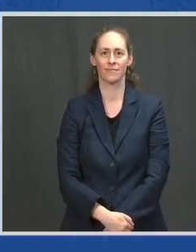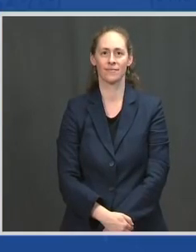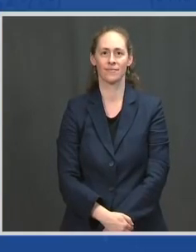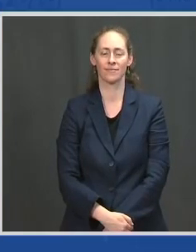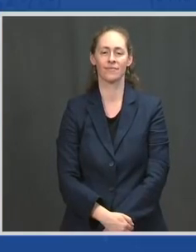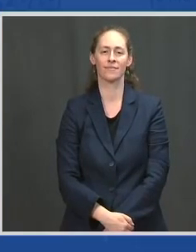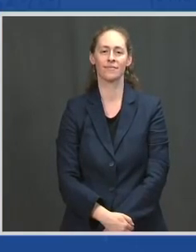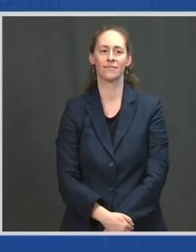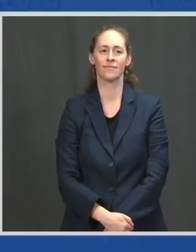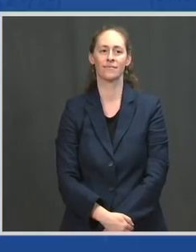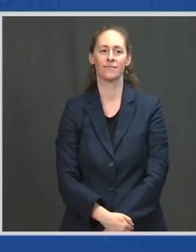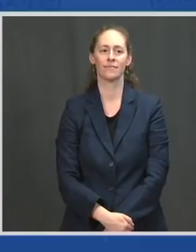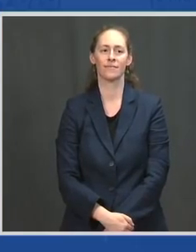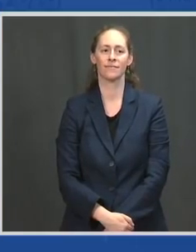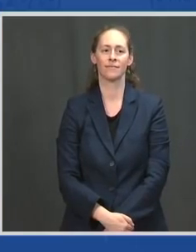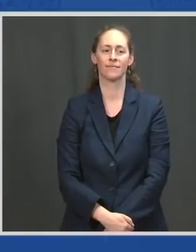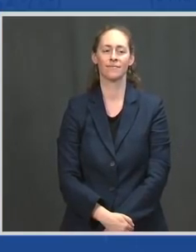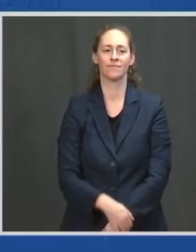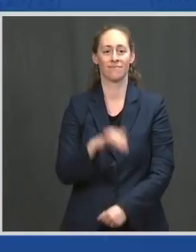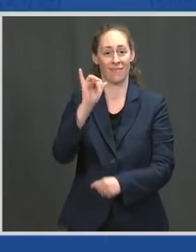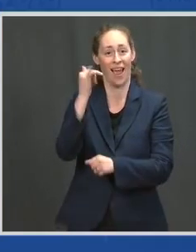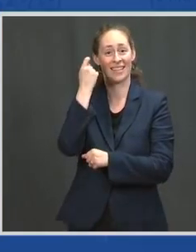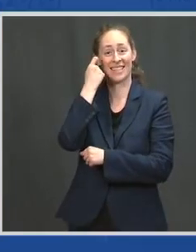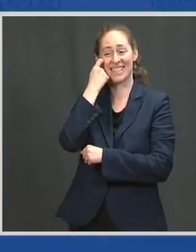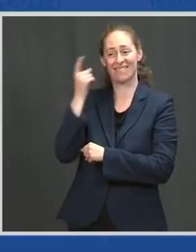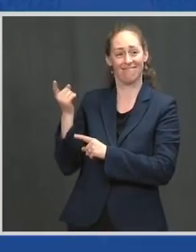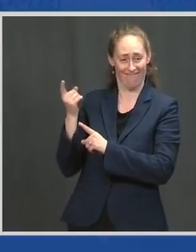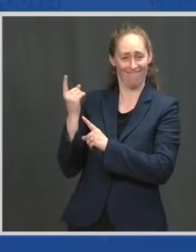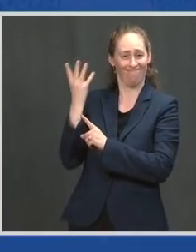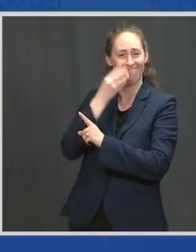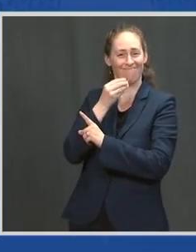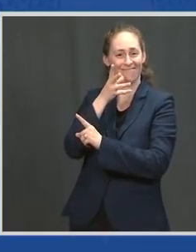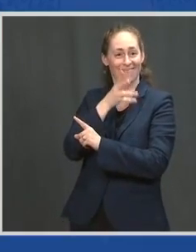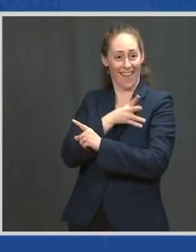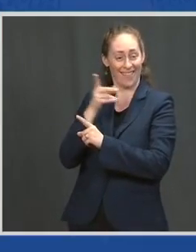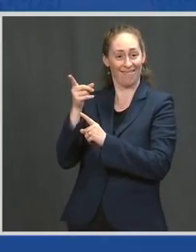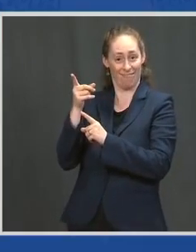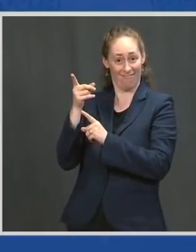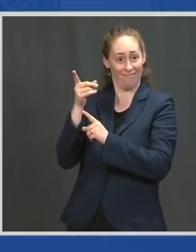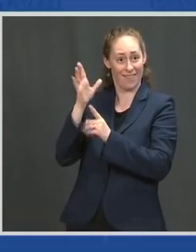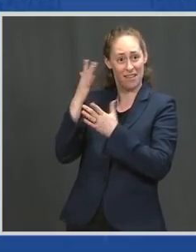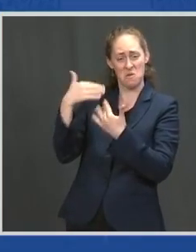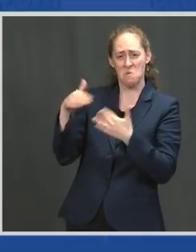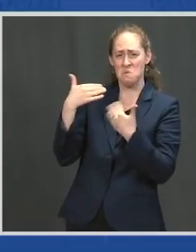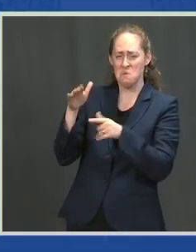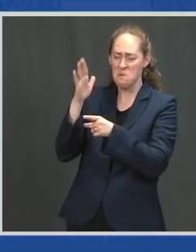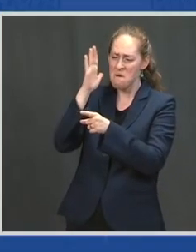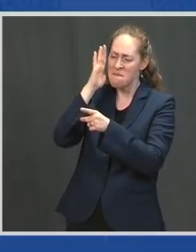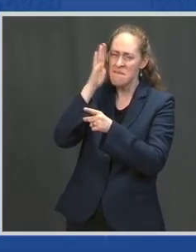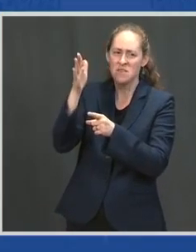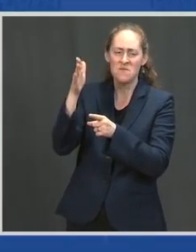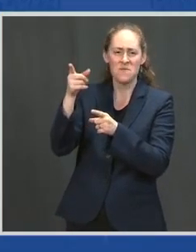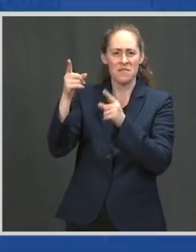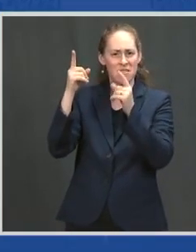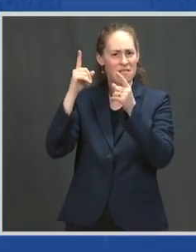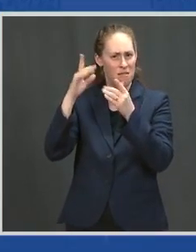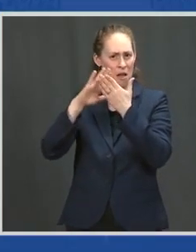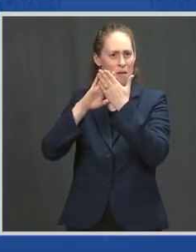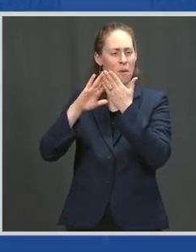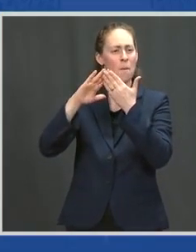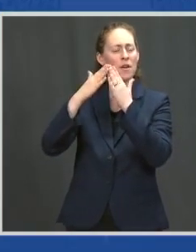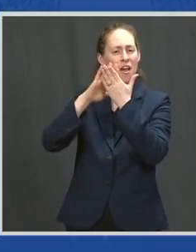lovely lady in blue over here is a professor at community college, my wife also works for your